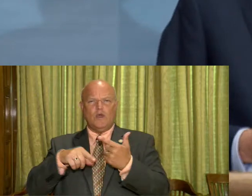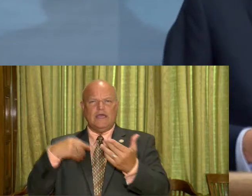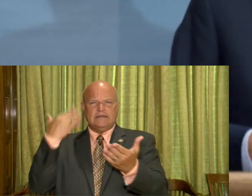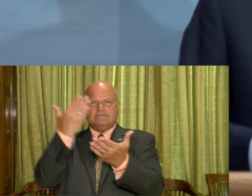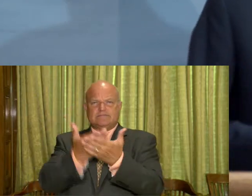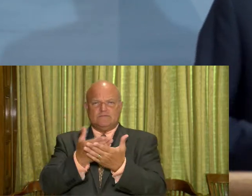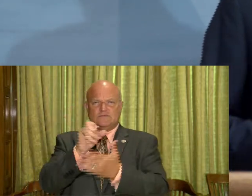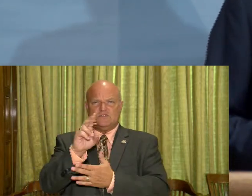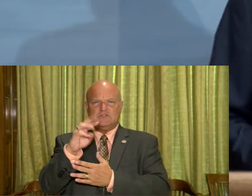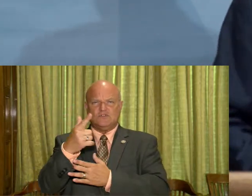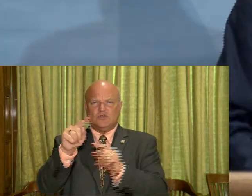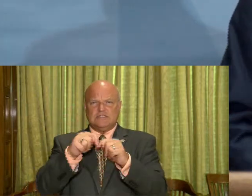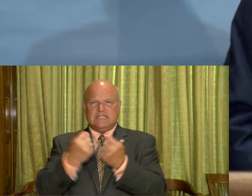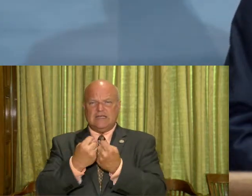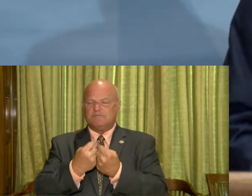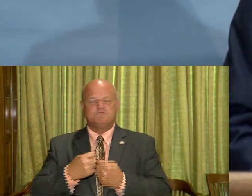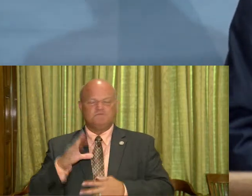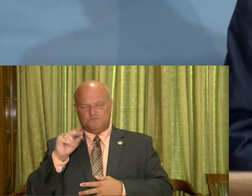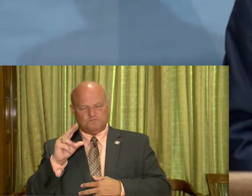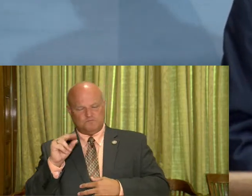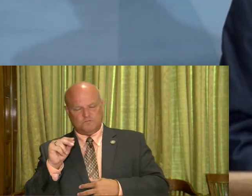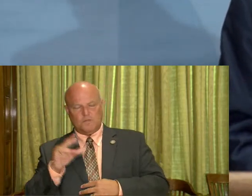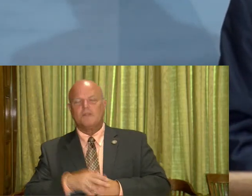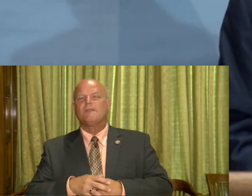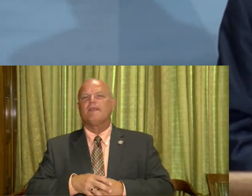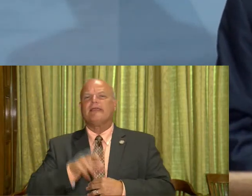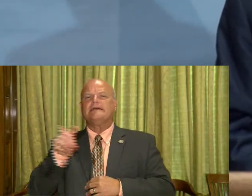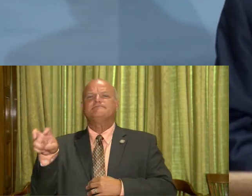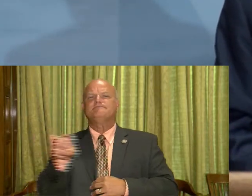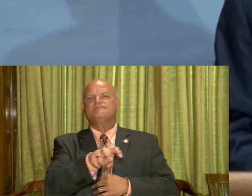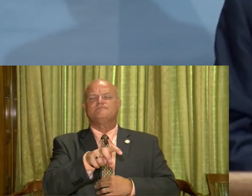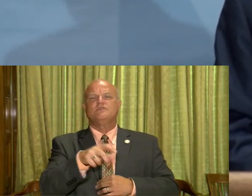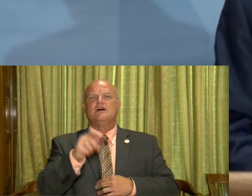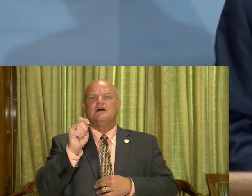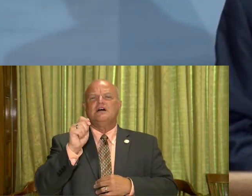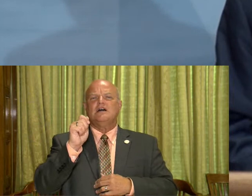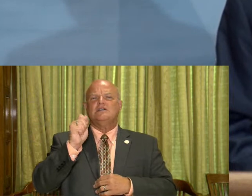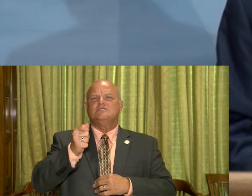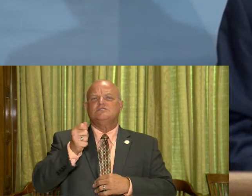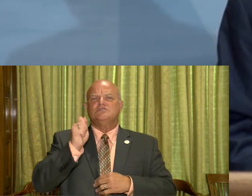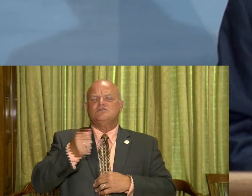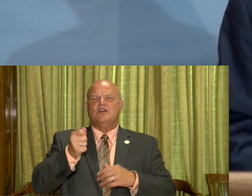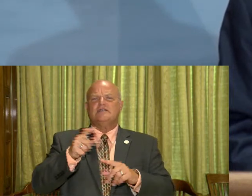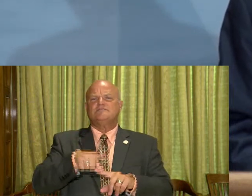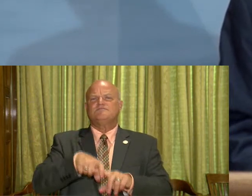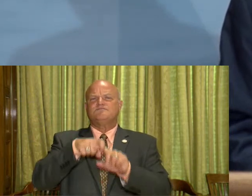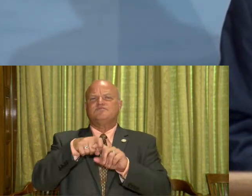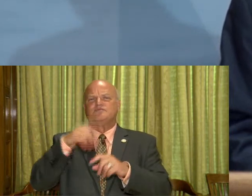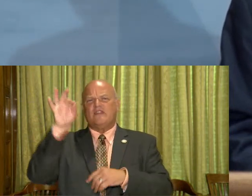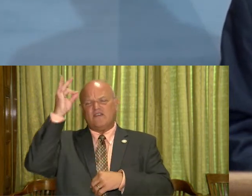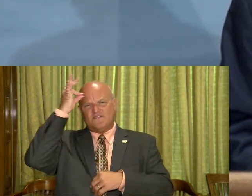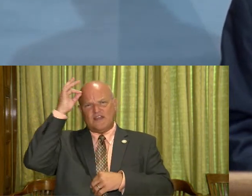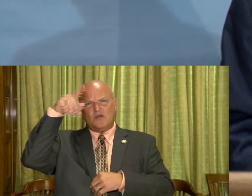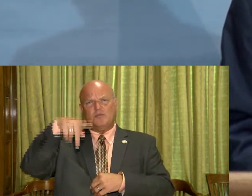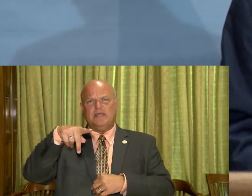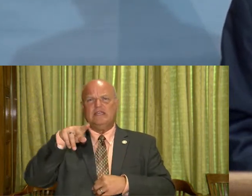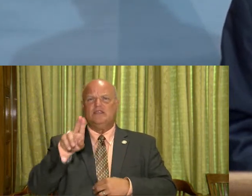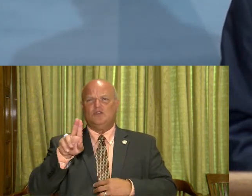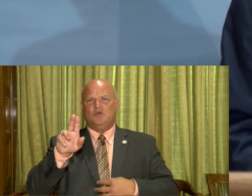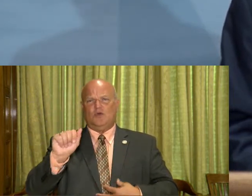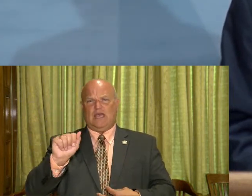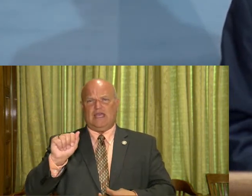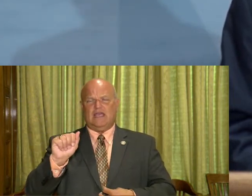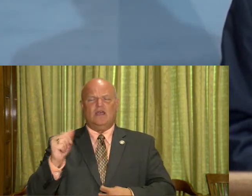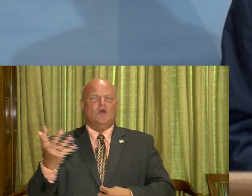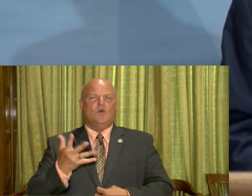not. I guess switching gears, a judge sort of issued a preliminary injunction on the federal PUA.